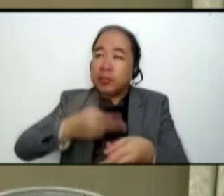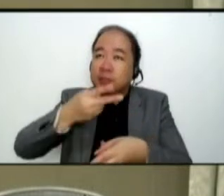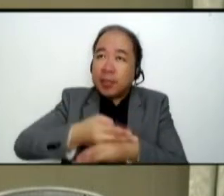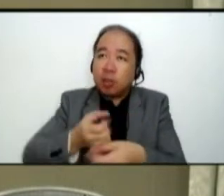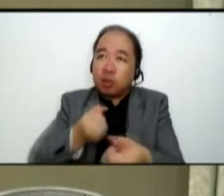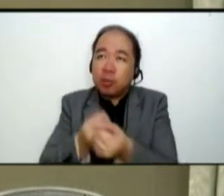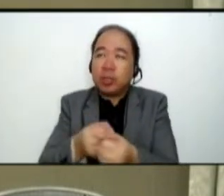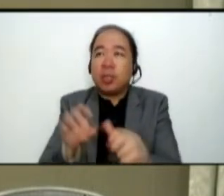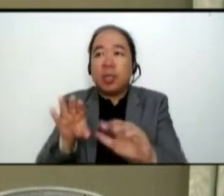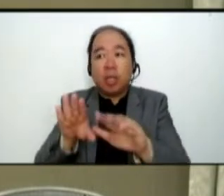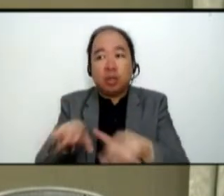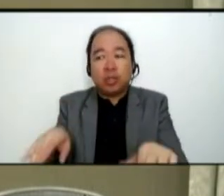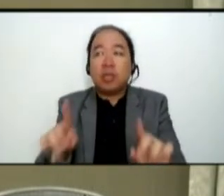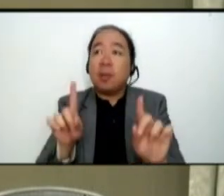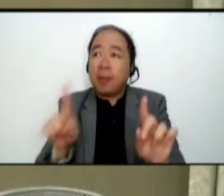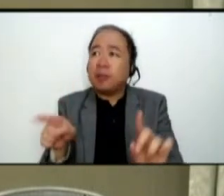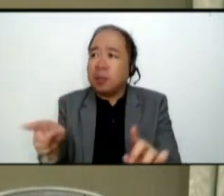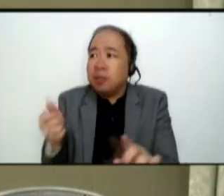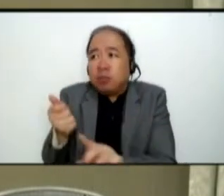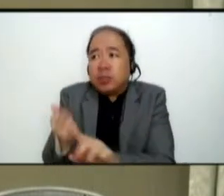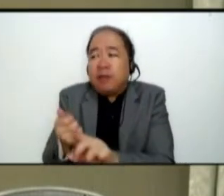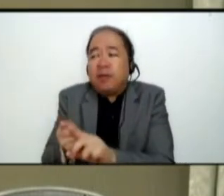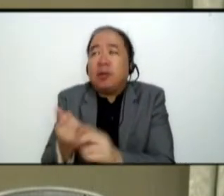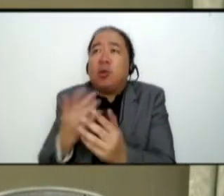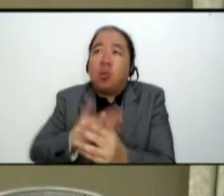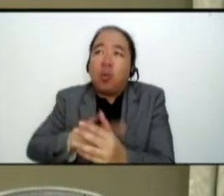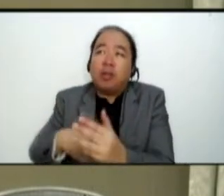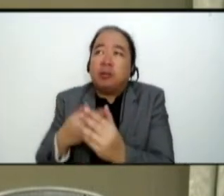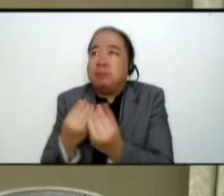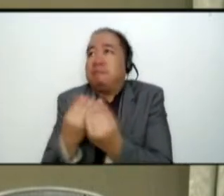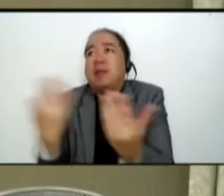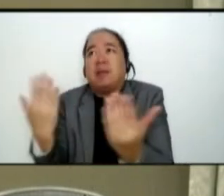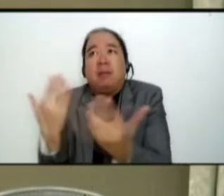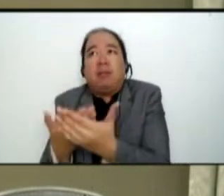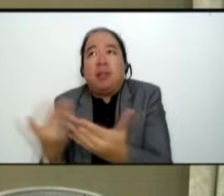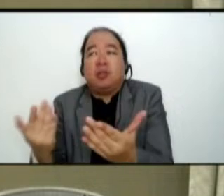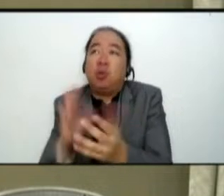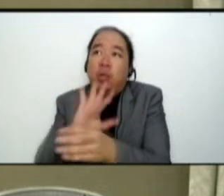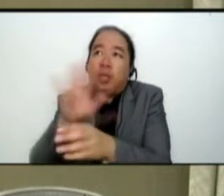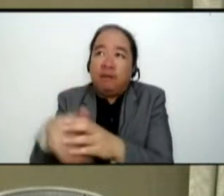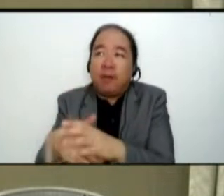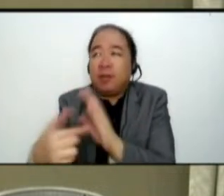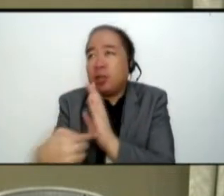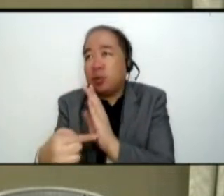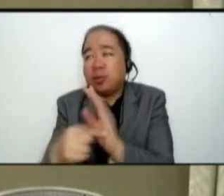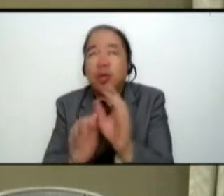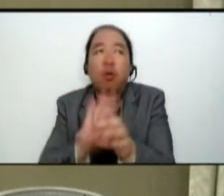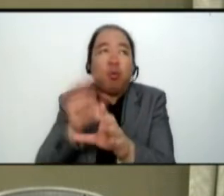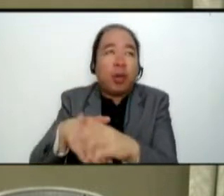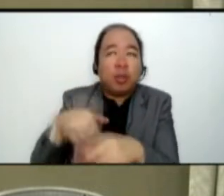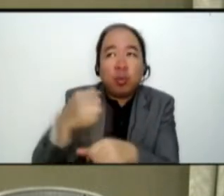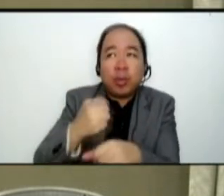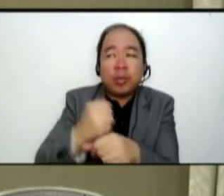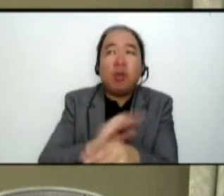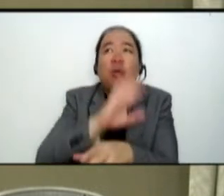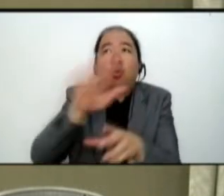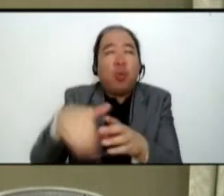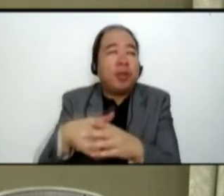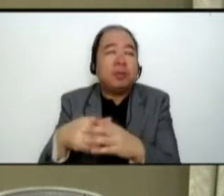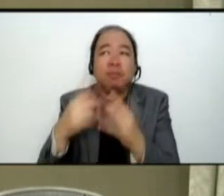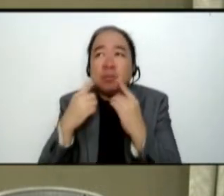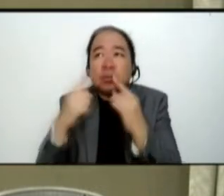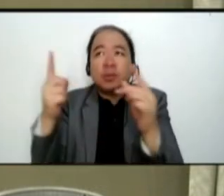do many things. They want to be in technology, they want to work, they want to be productive. So I think that's the challenge that we will have